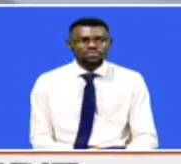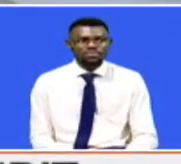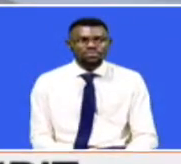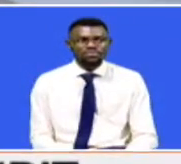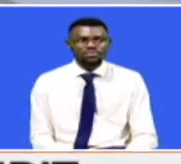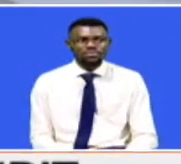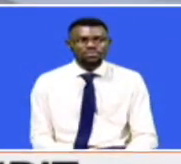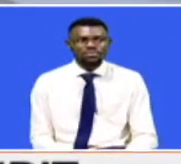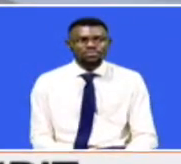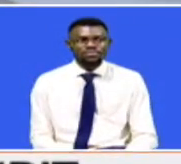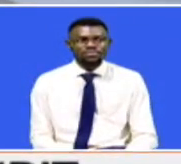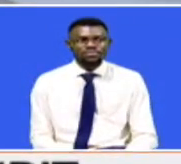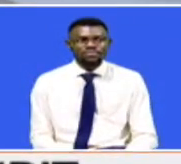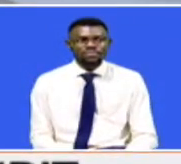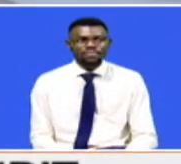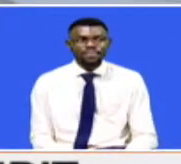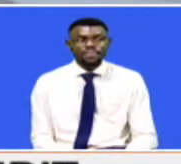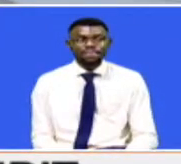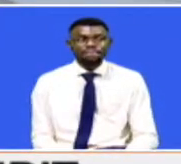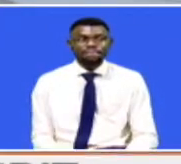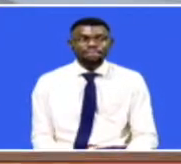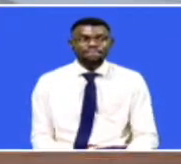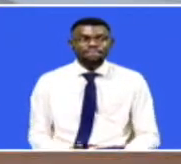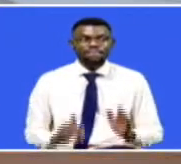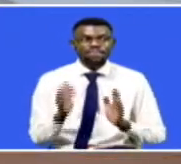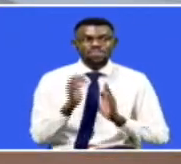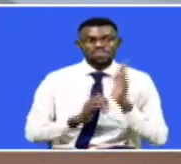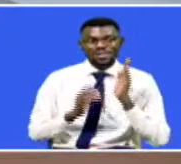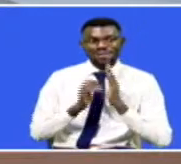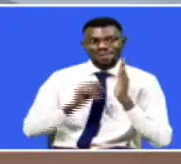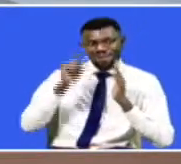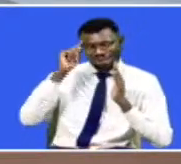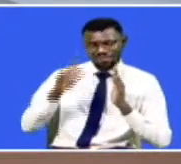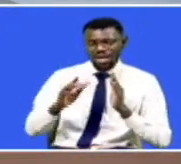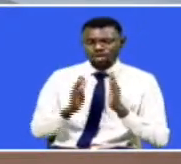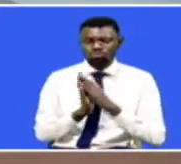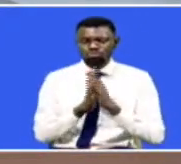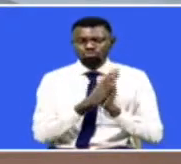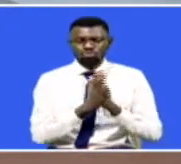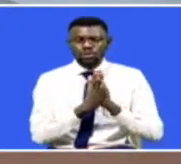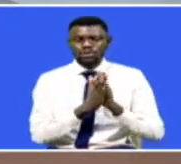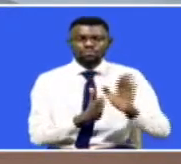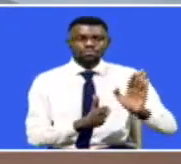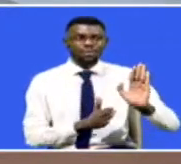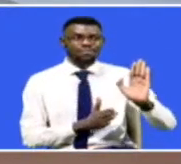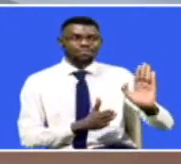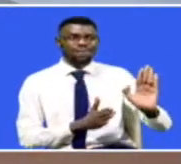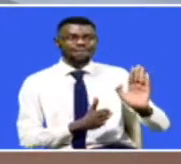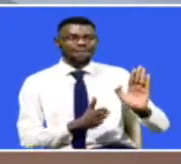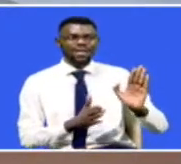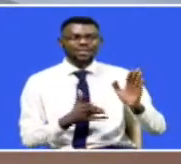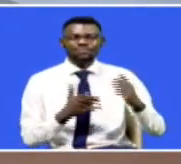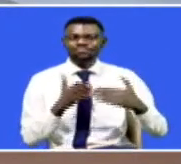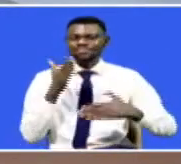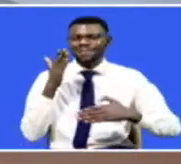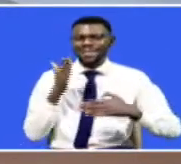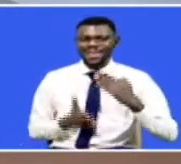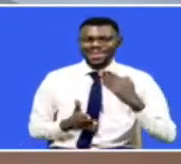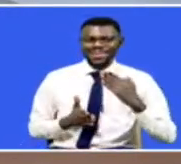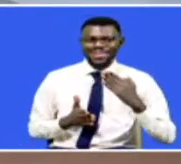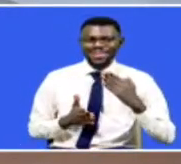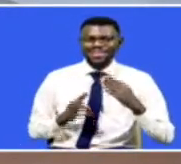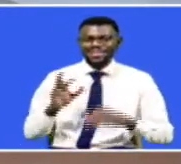And a tough talking Machakos governor's story, that is Wavinya Ndeti, brings us to the end